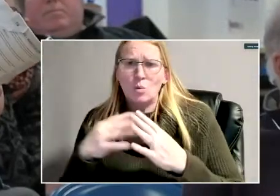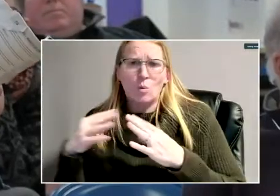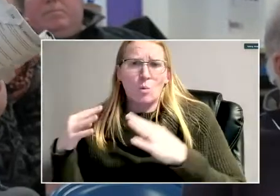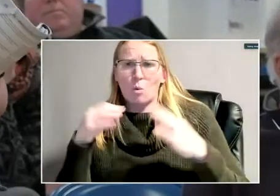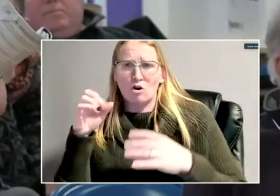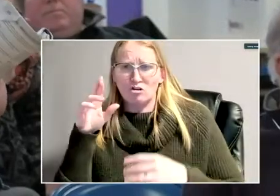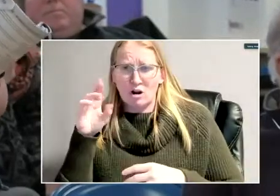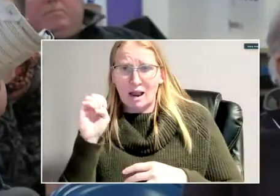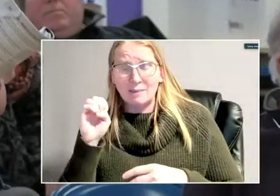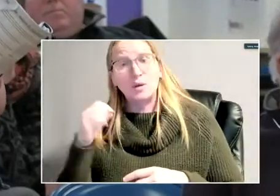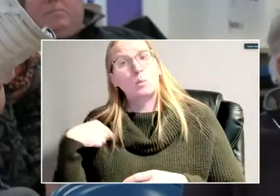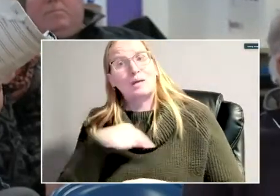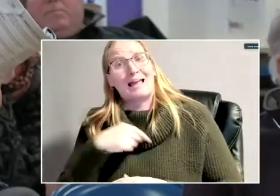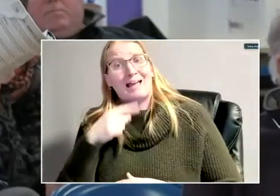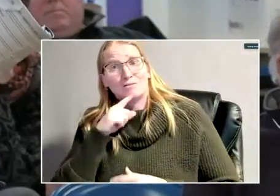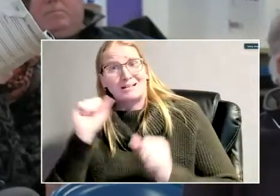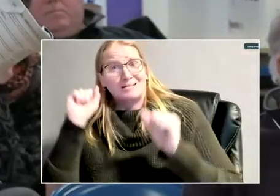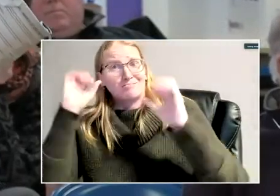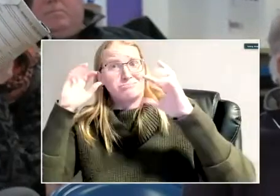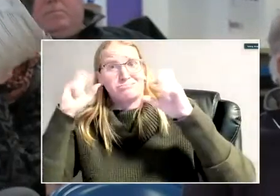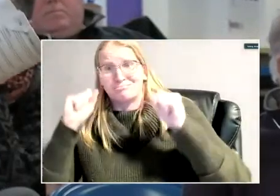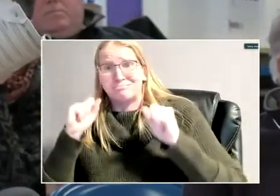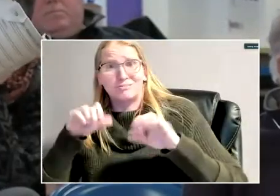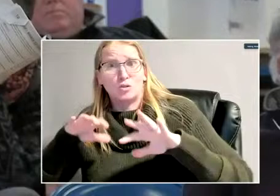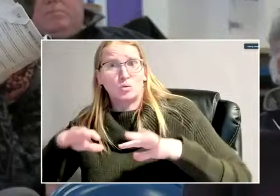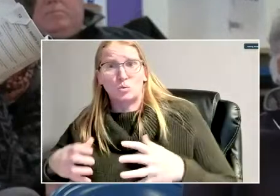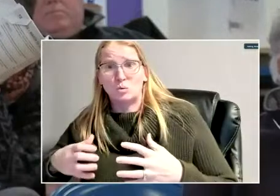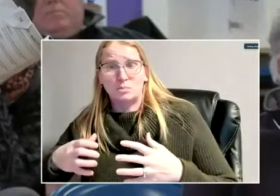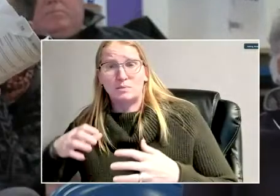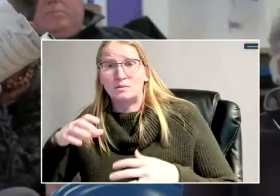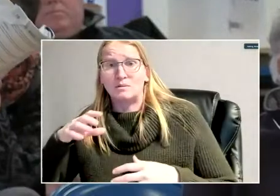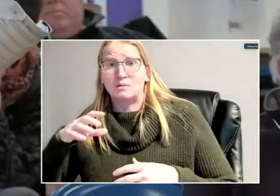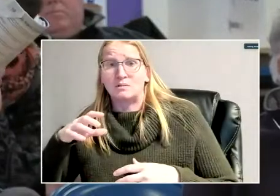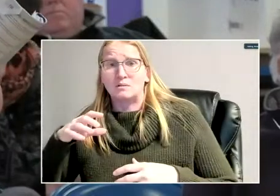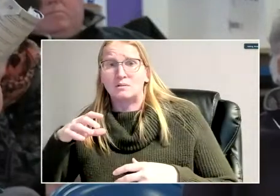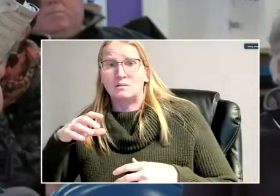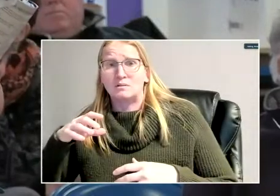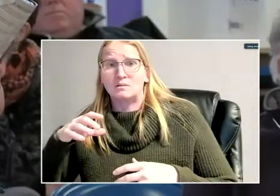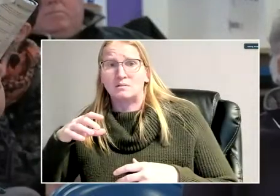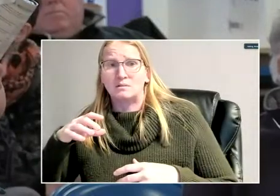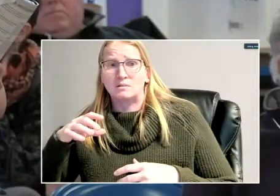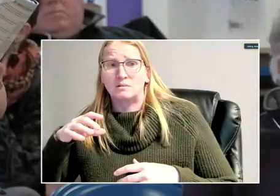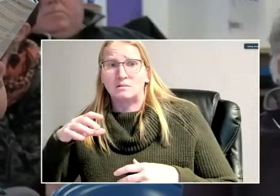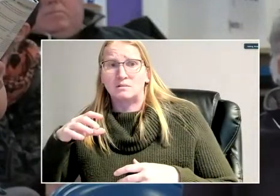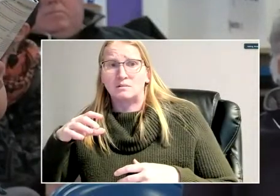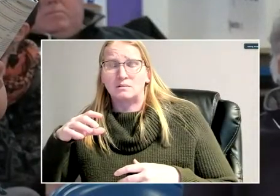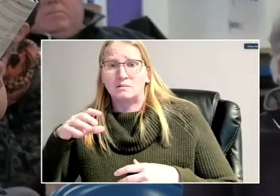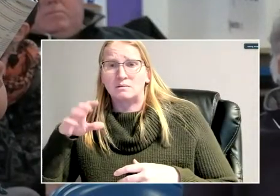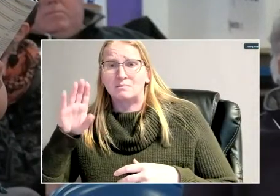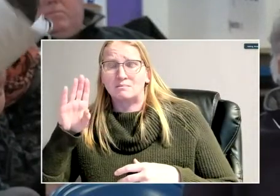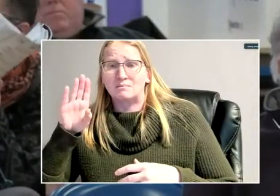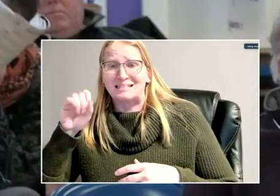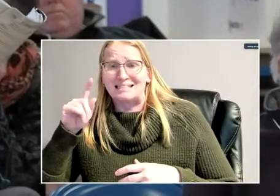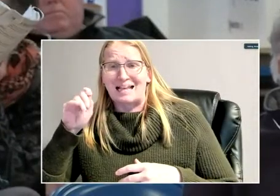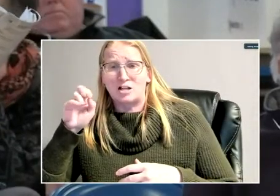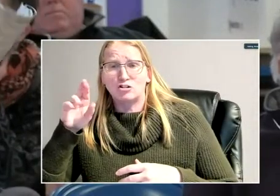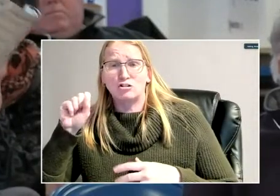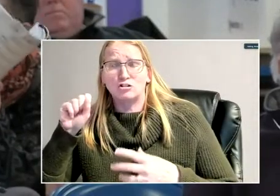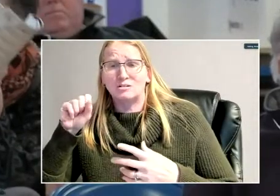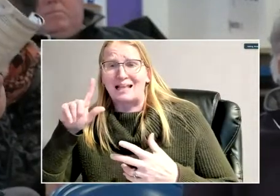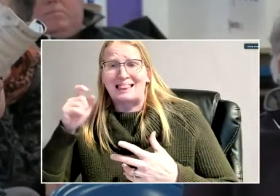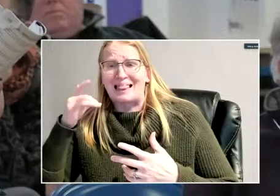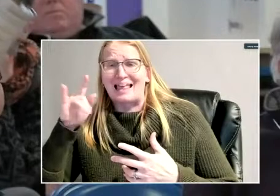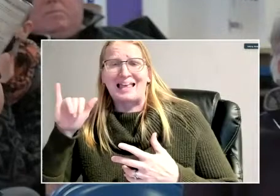and balant who are calling for a ceasefire and I'm sorry I keep saying